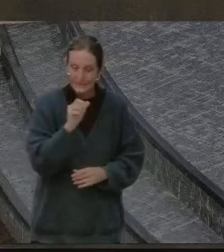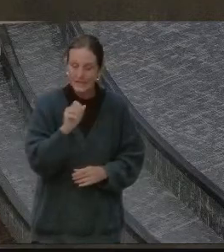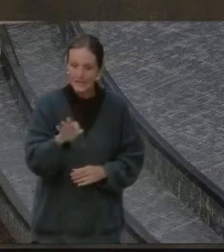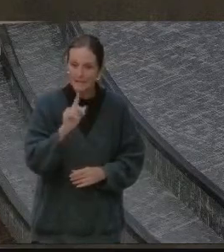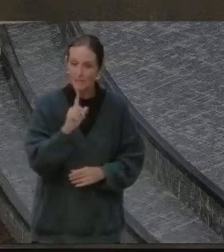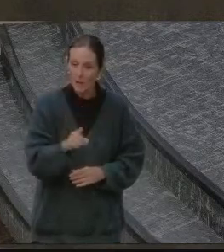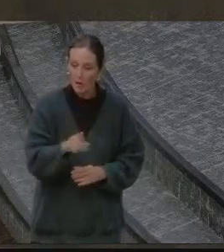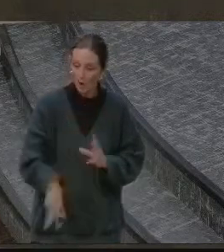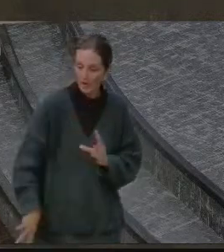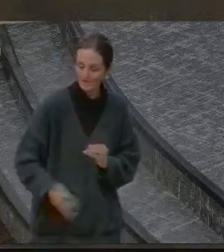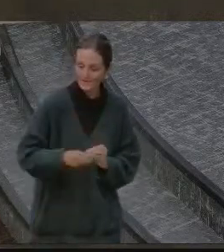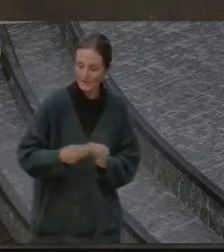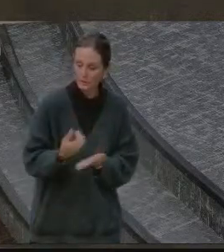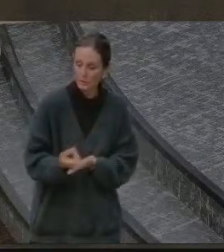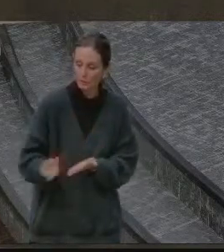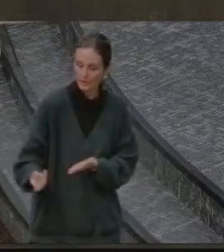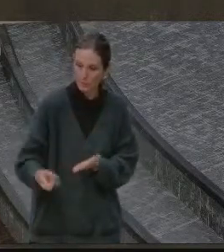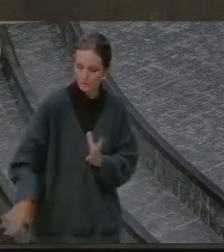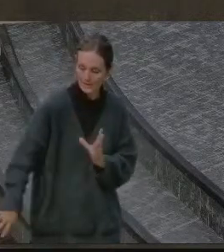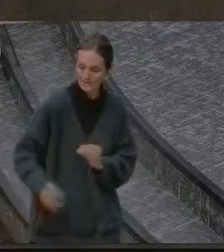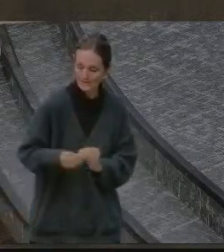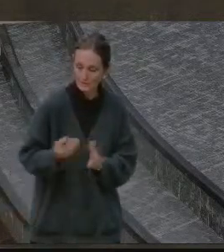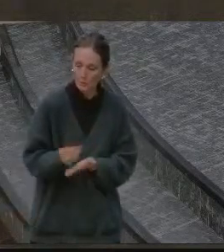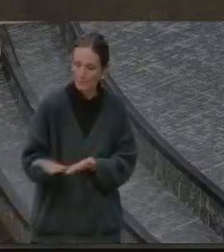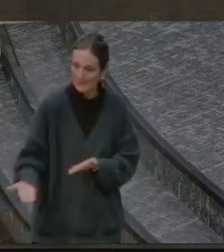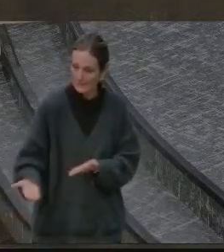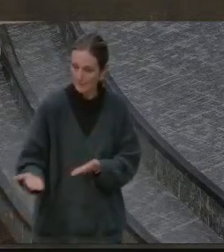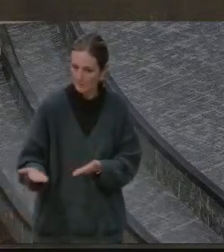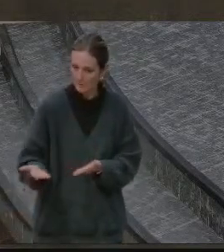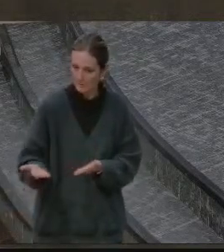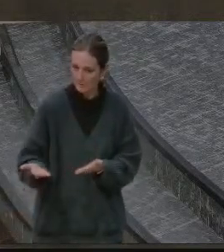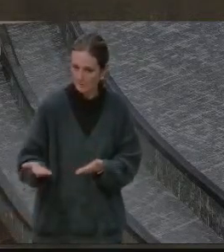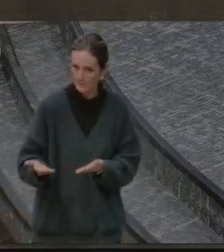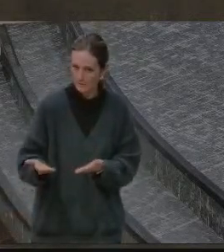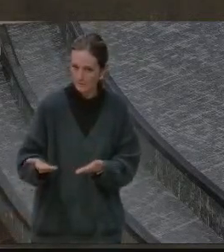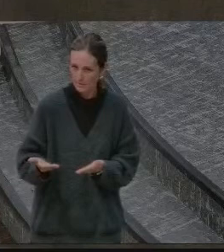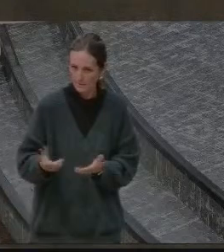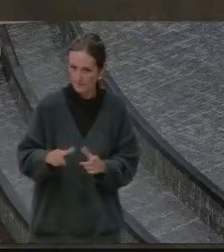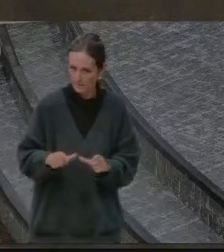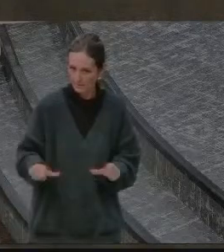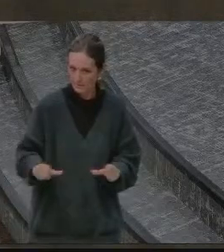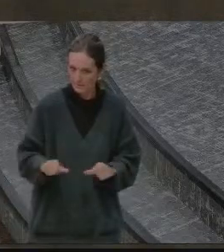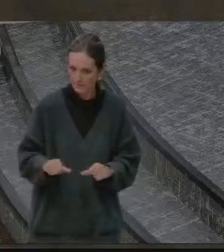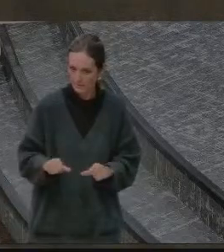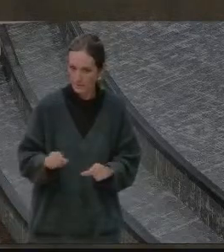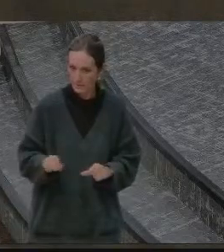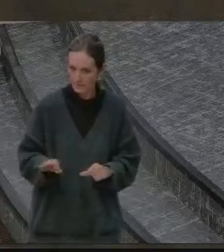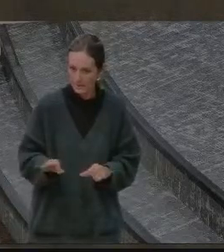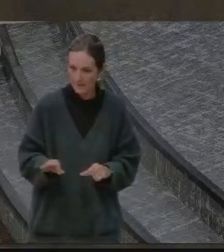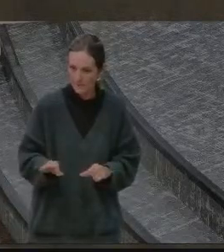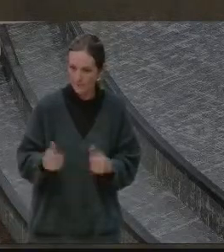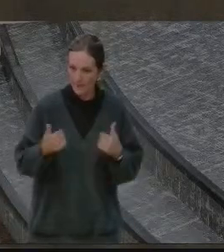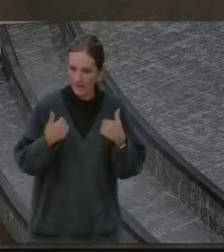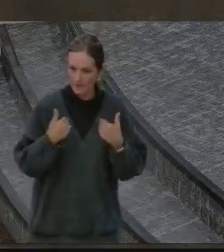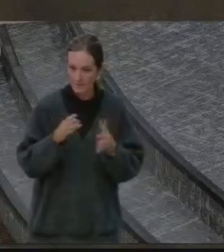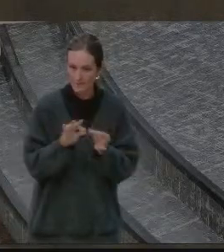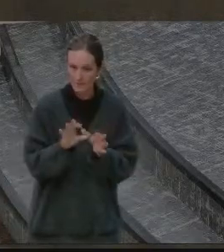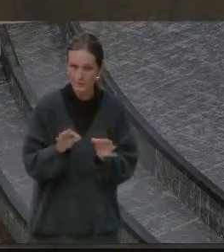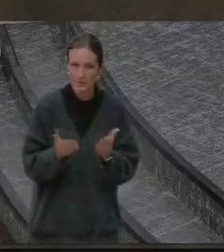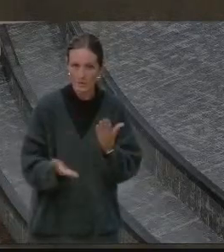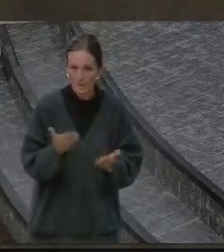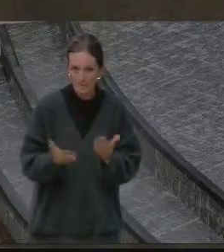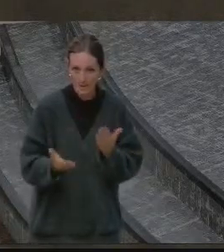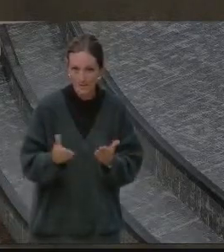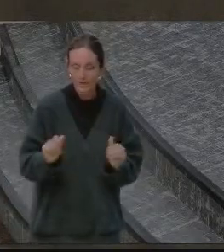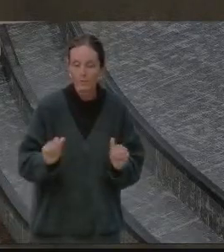additional resources and materials and things like that where it has been mentioned that these things might be better had